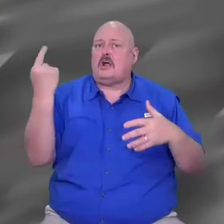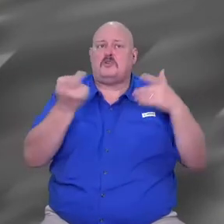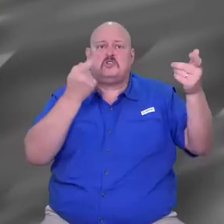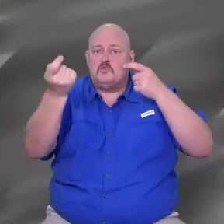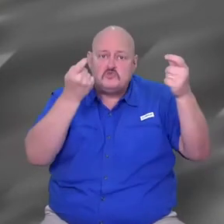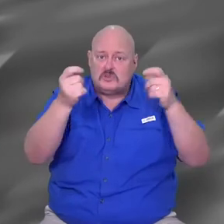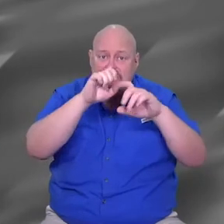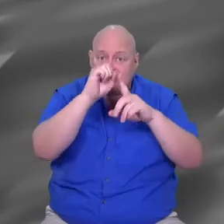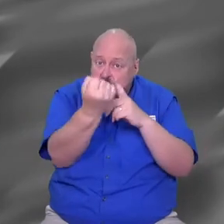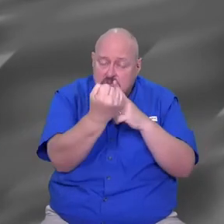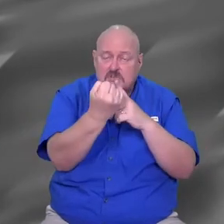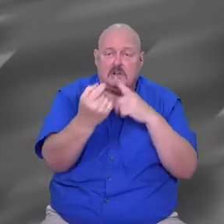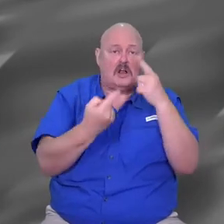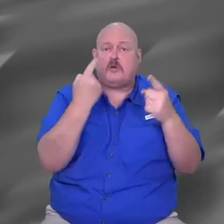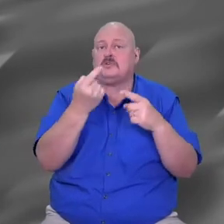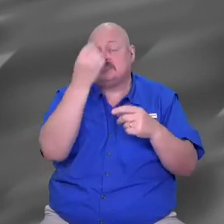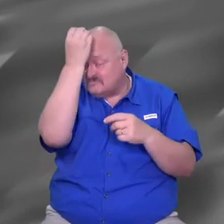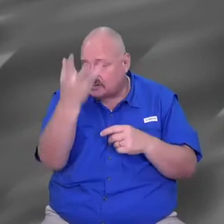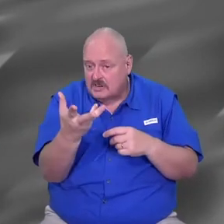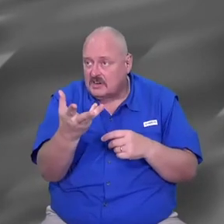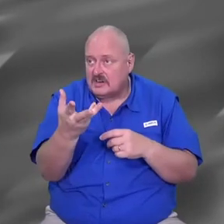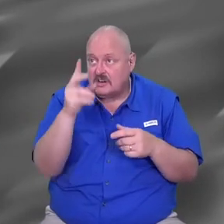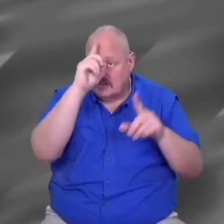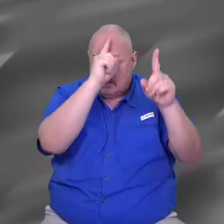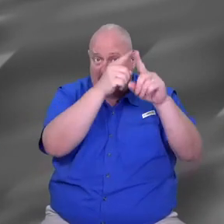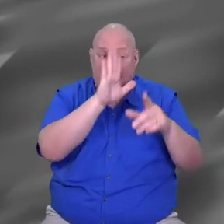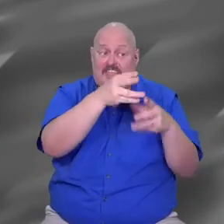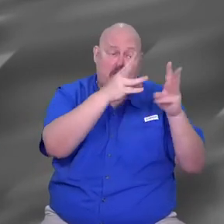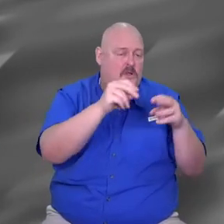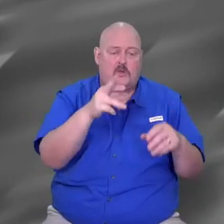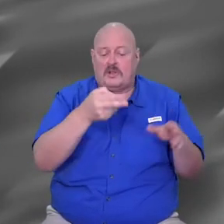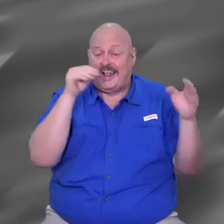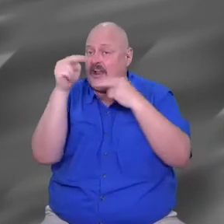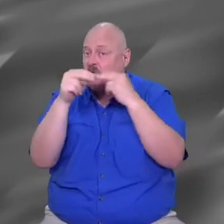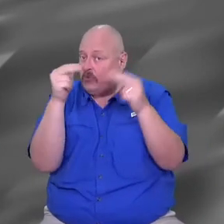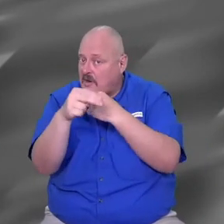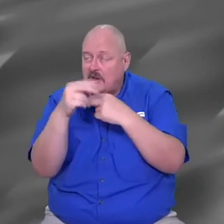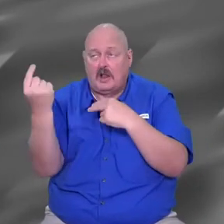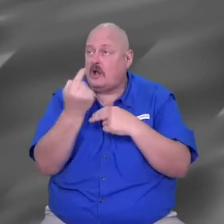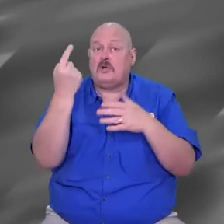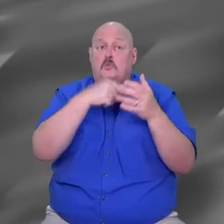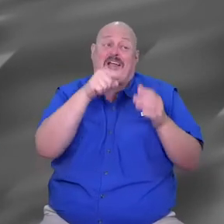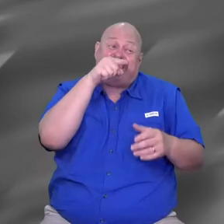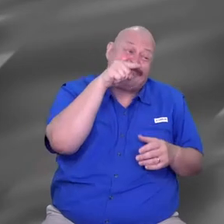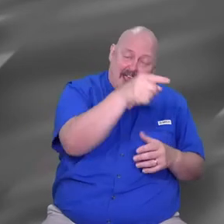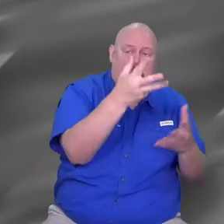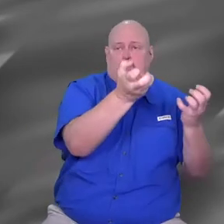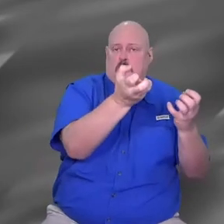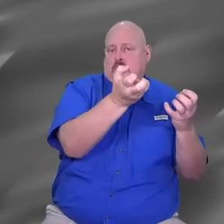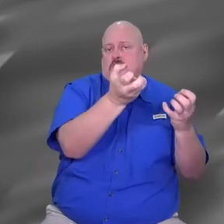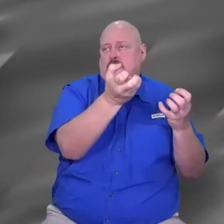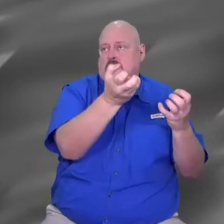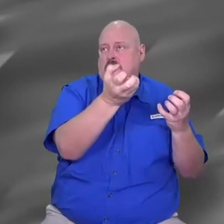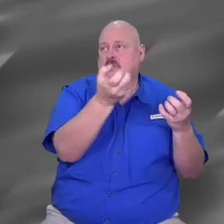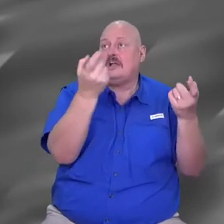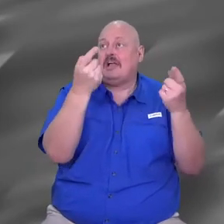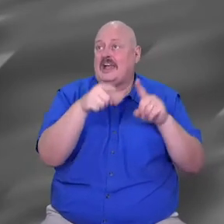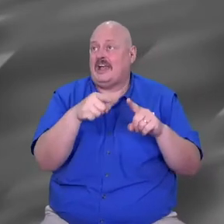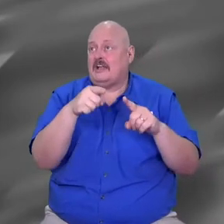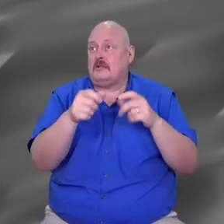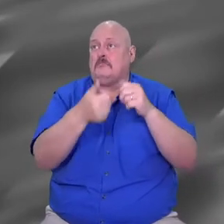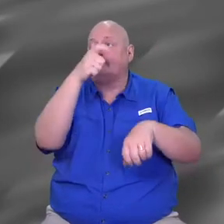the situation, always dictating the agenda. It's their way or the highway. It's always what they so desire, and it happens usually